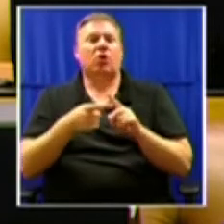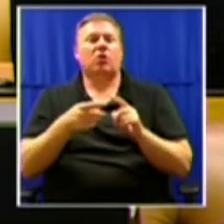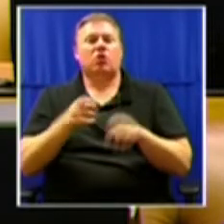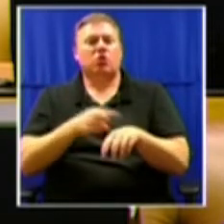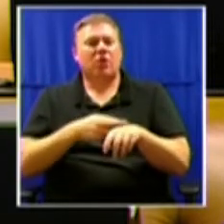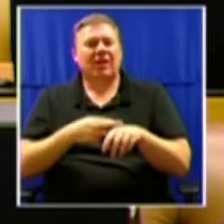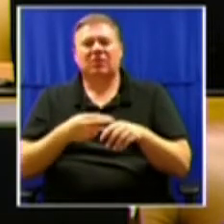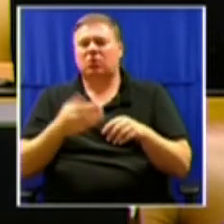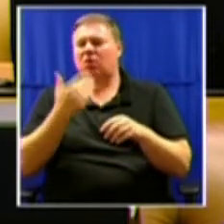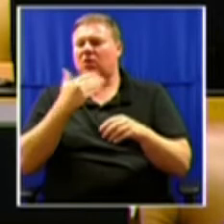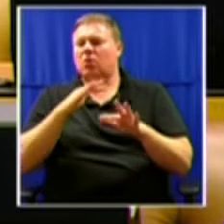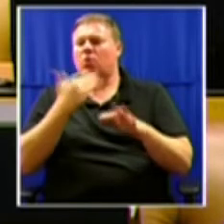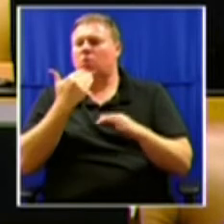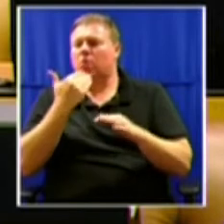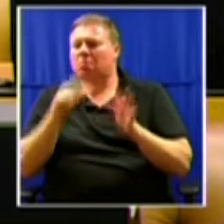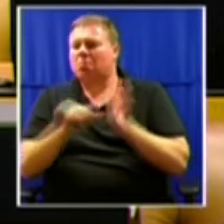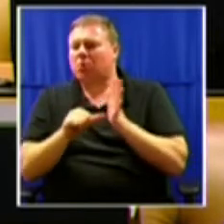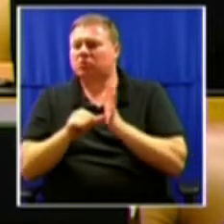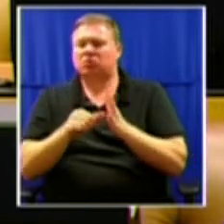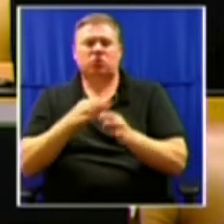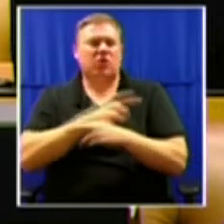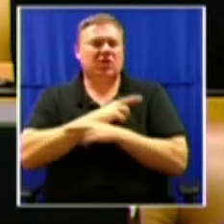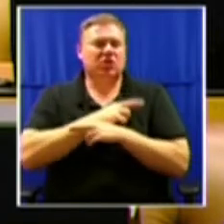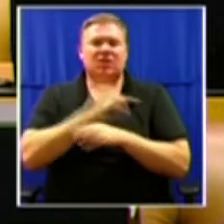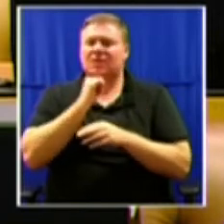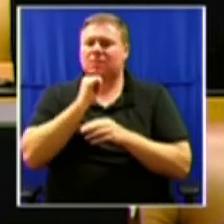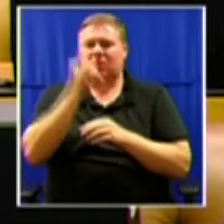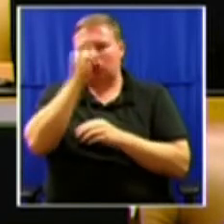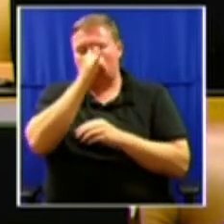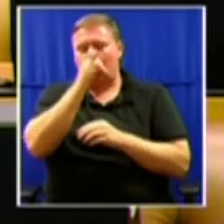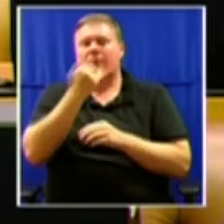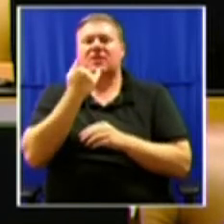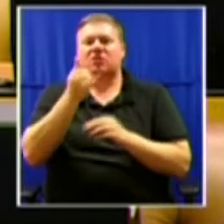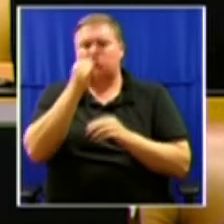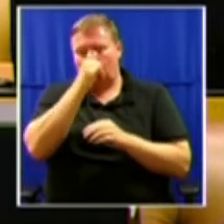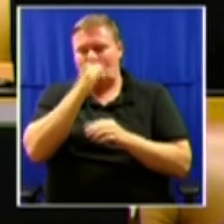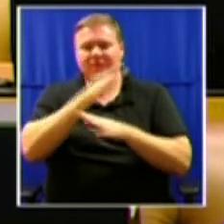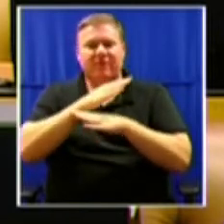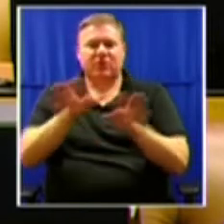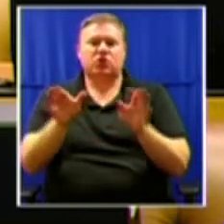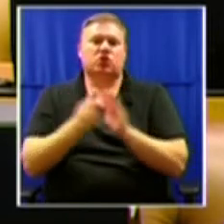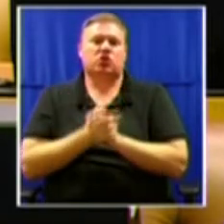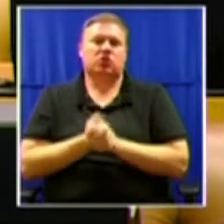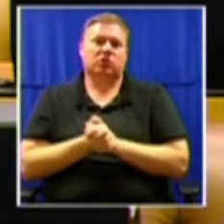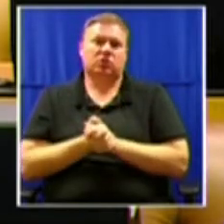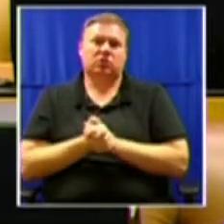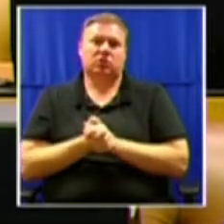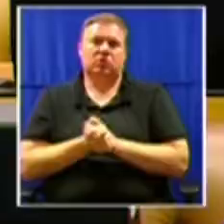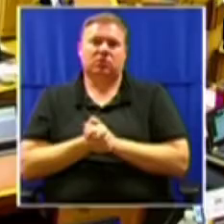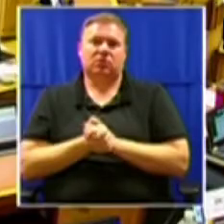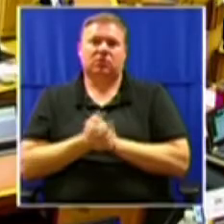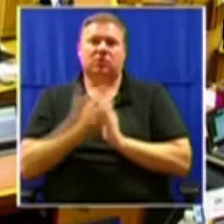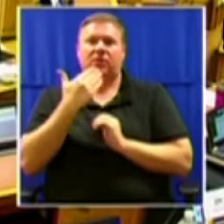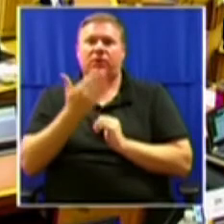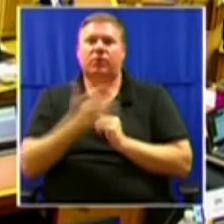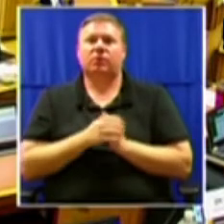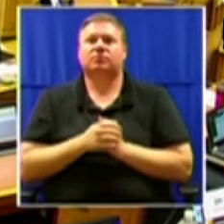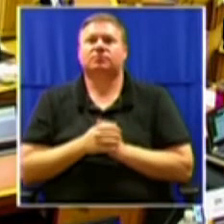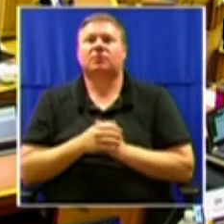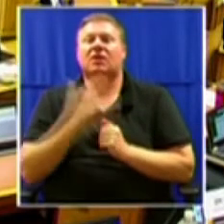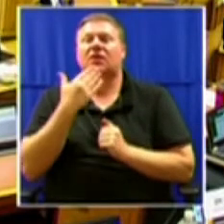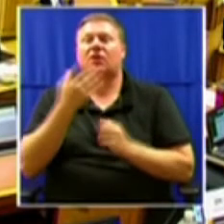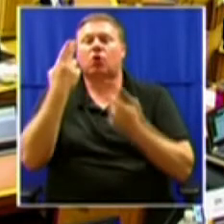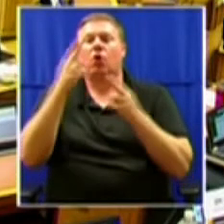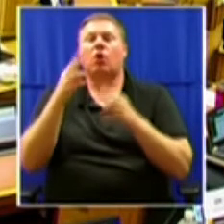doesn't matter what religion. Crime is crime, and it will be investigated as such. Thanks. Thank you, Honourable Minister. The